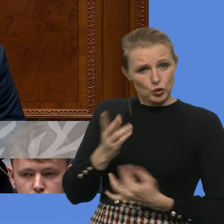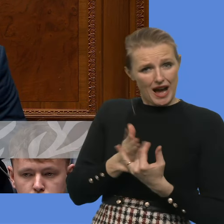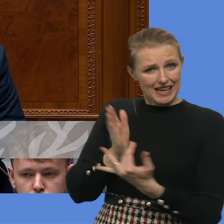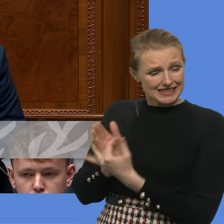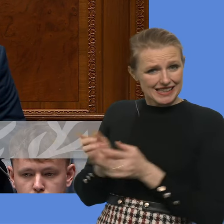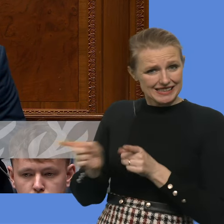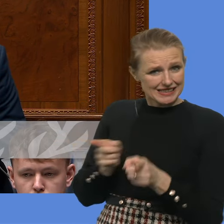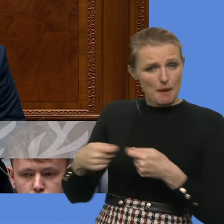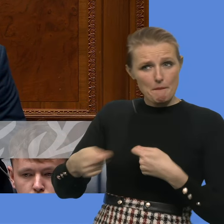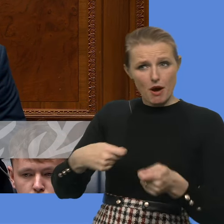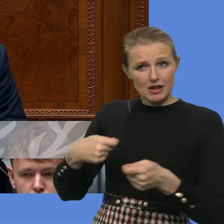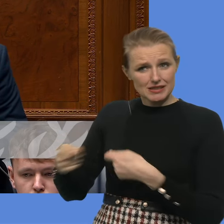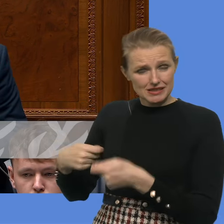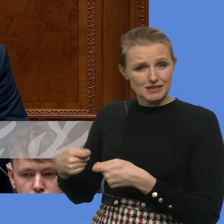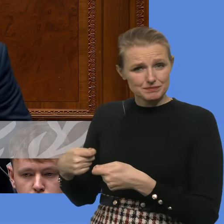creating